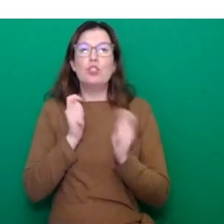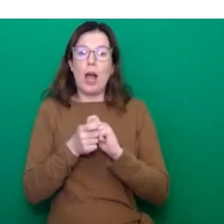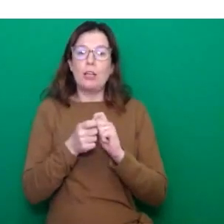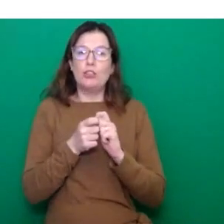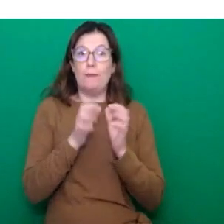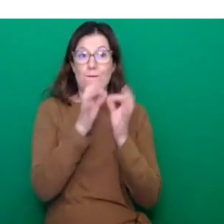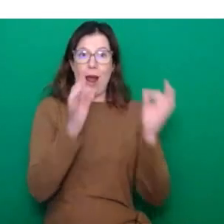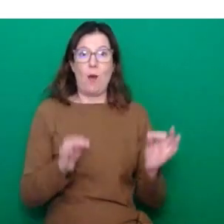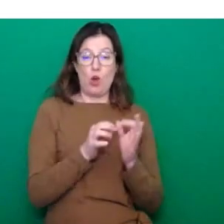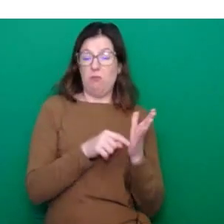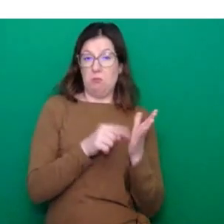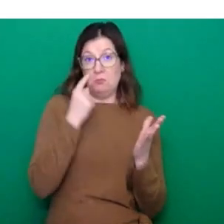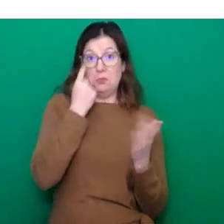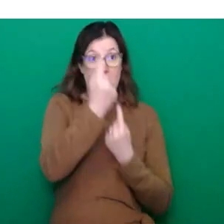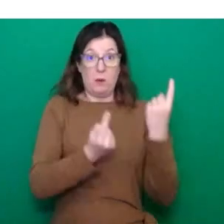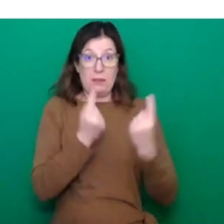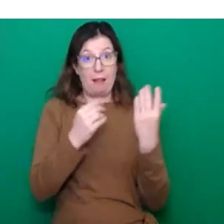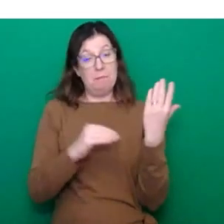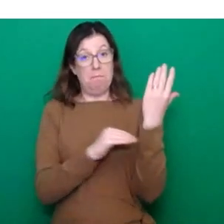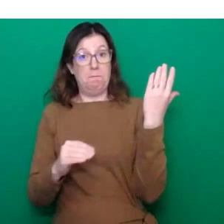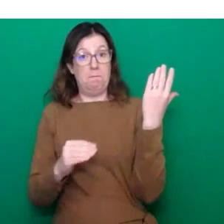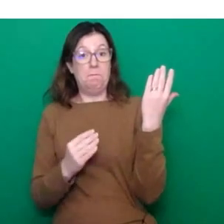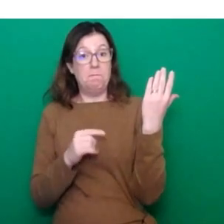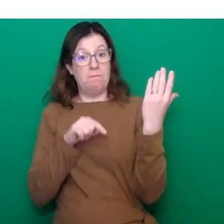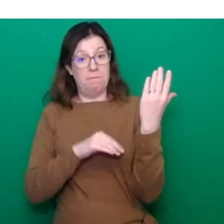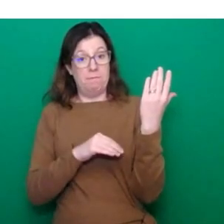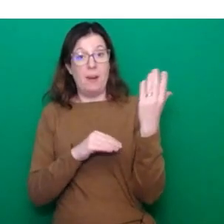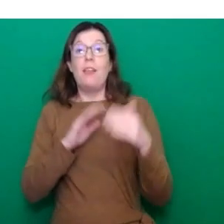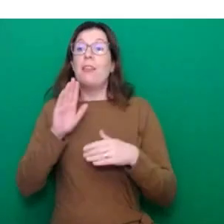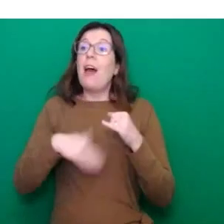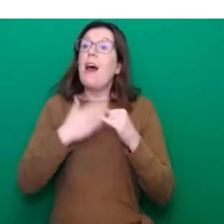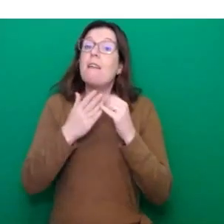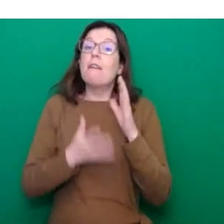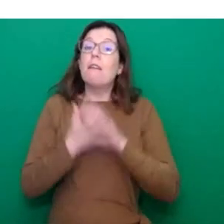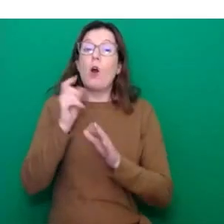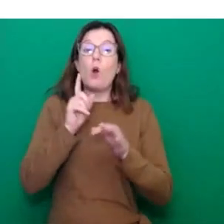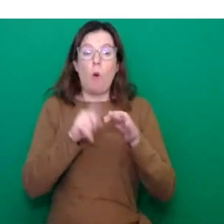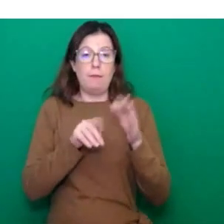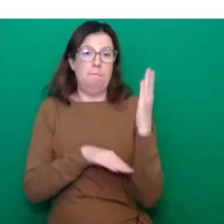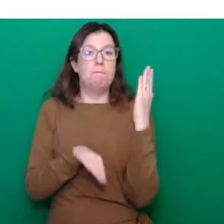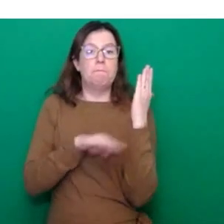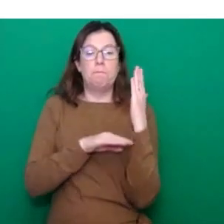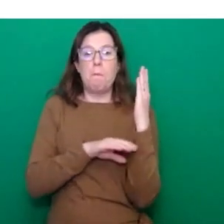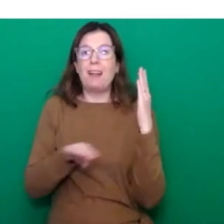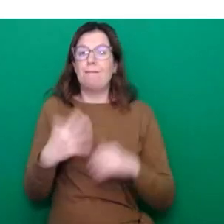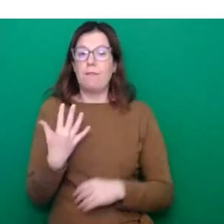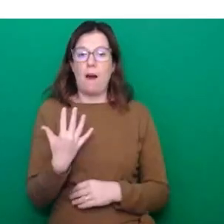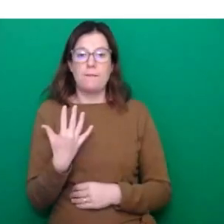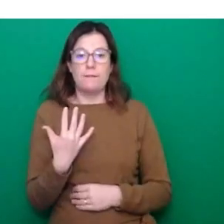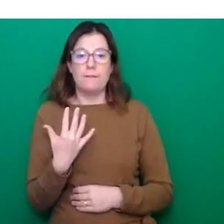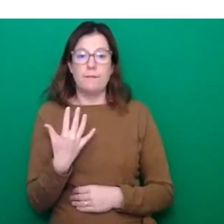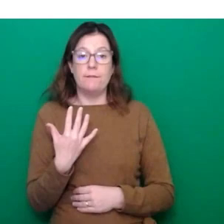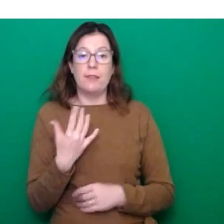framework. You can look that up and see what that amounts to. And then when you qualify, you come in as a band 5. And that's the same